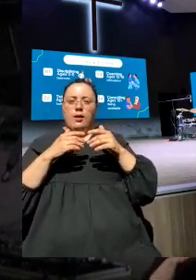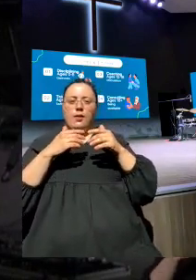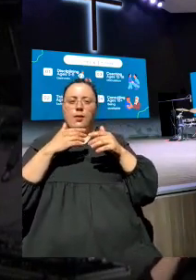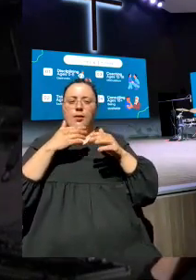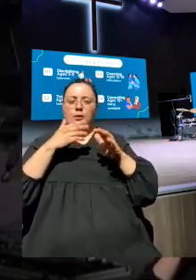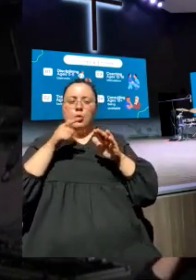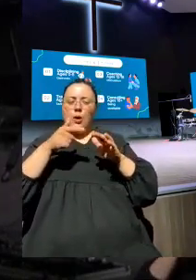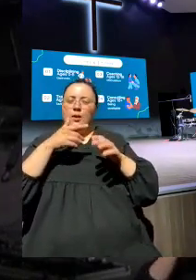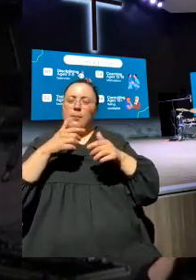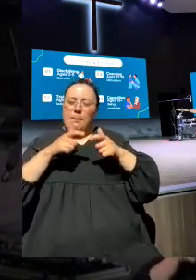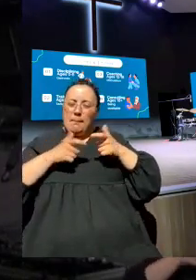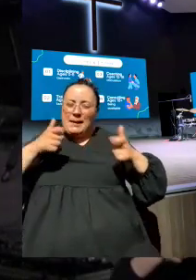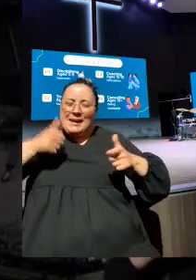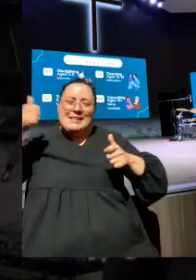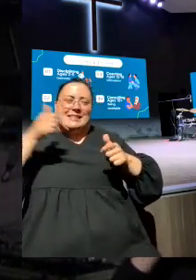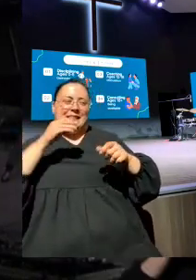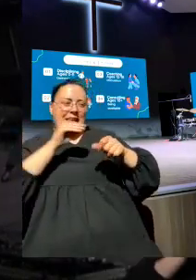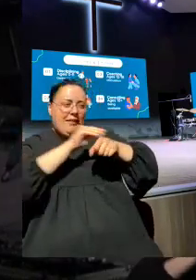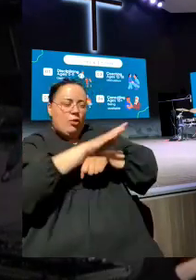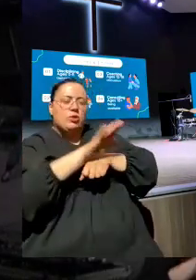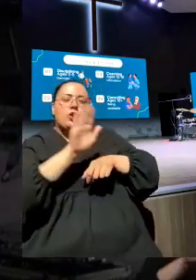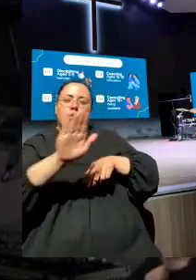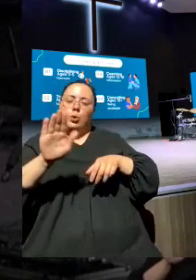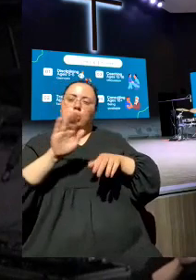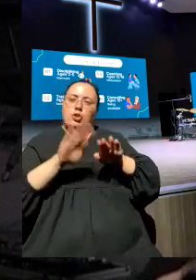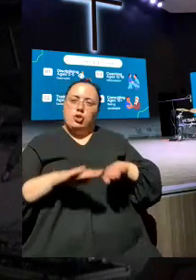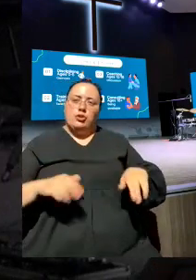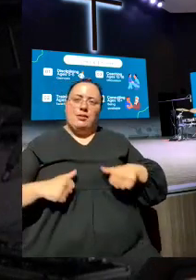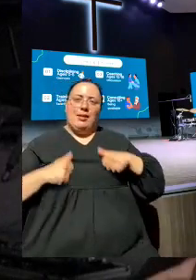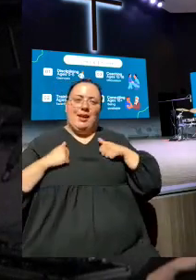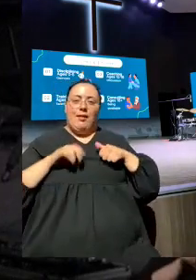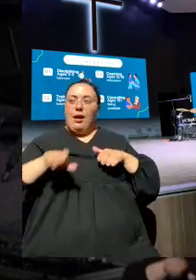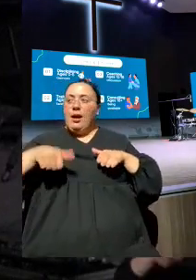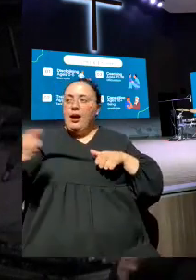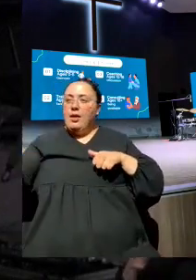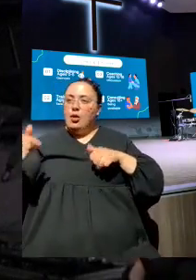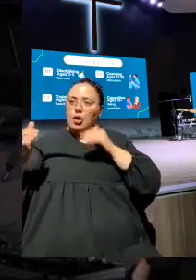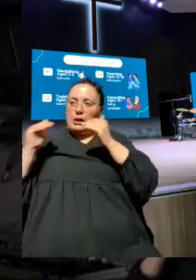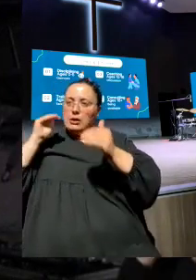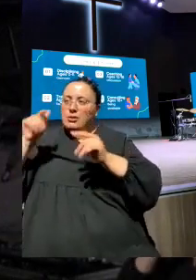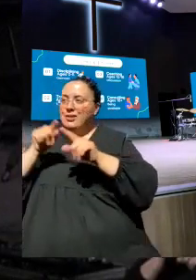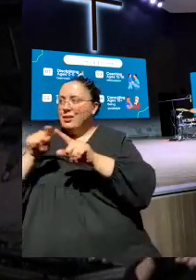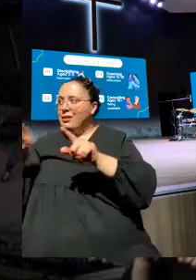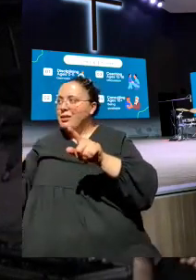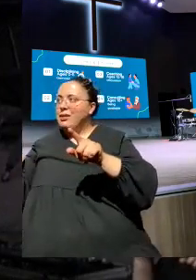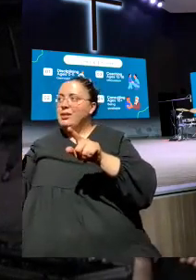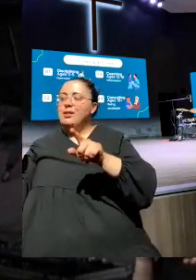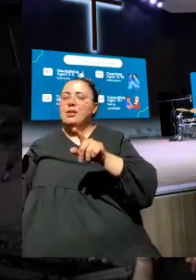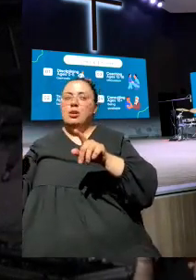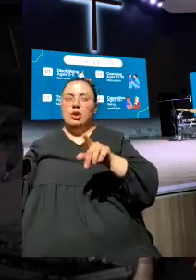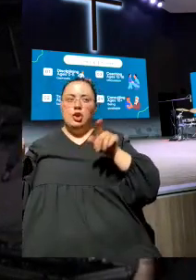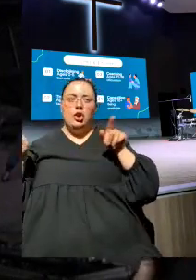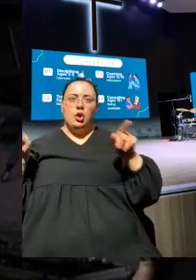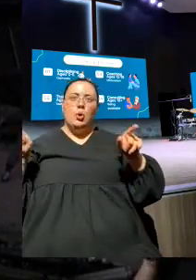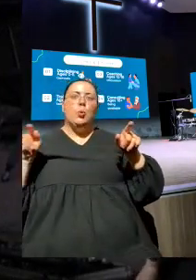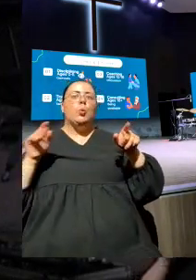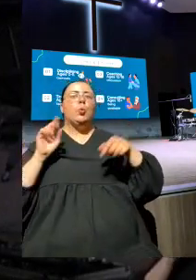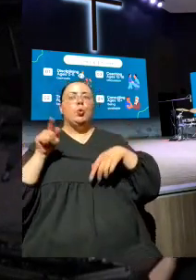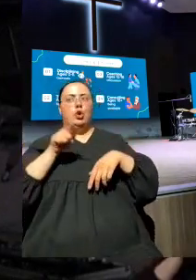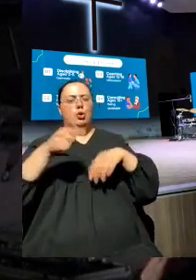feel that they're disengaged and not paying attention, but they're listening to you. They just don't tell you. They don't want you to get a big head about it,